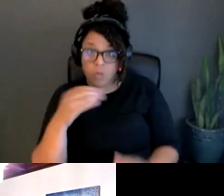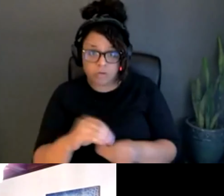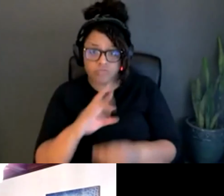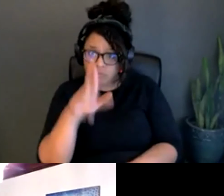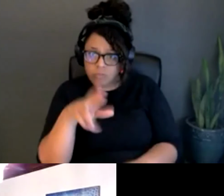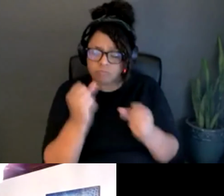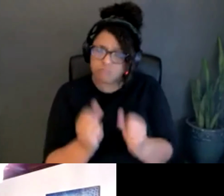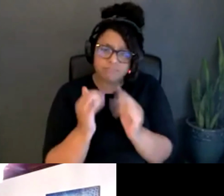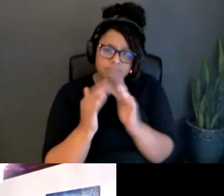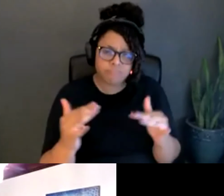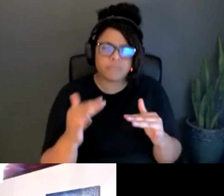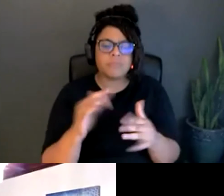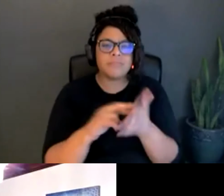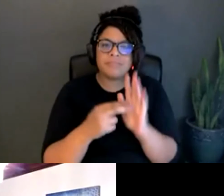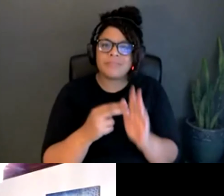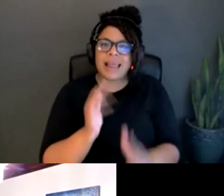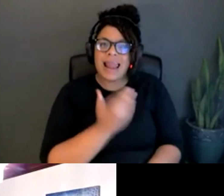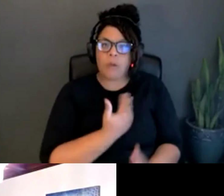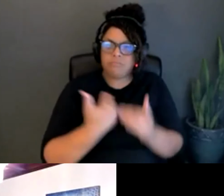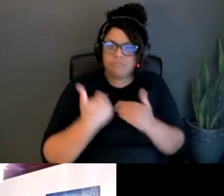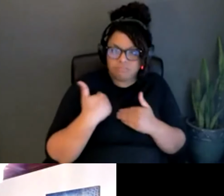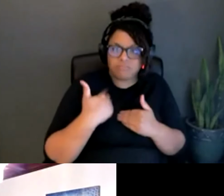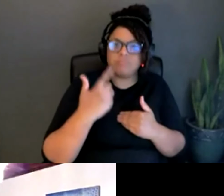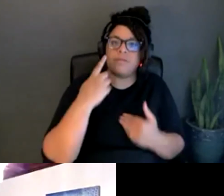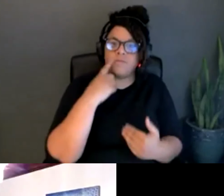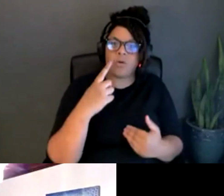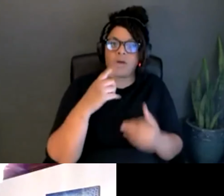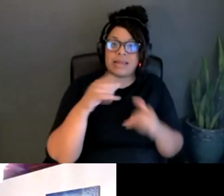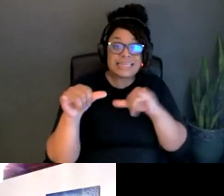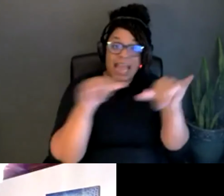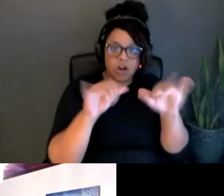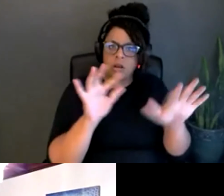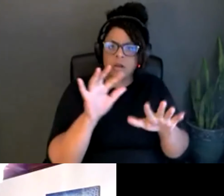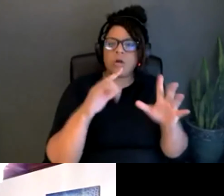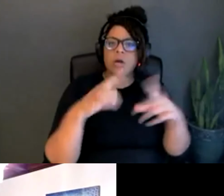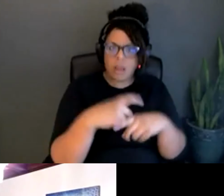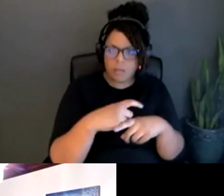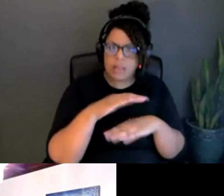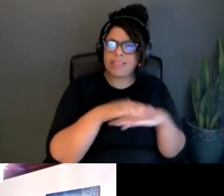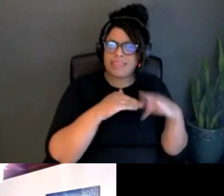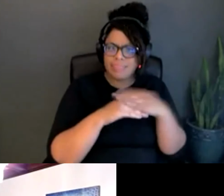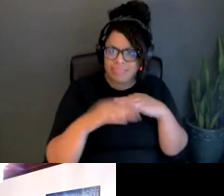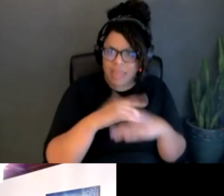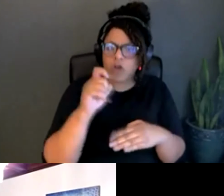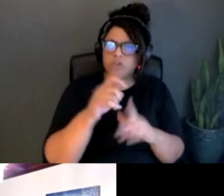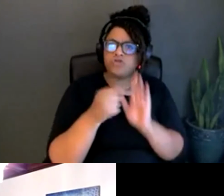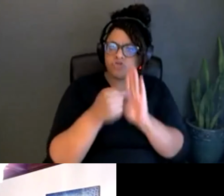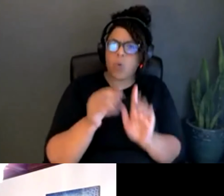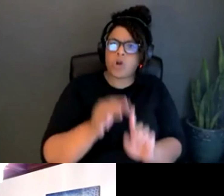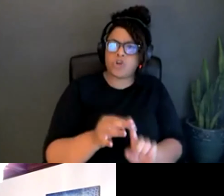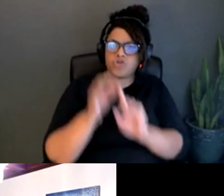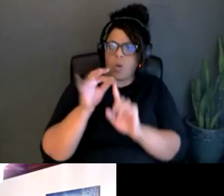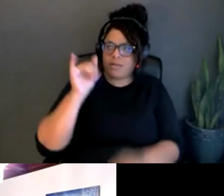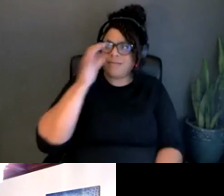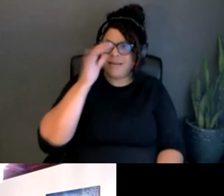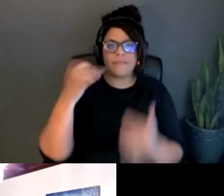really requires us to complicate, to layer, to nuance the notion of play